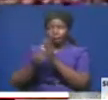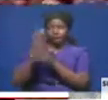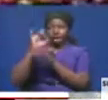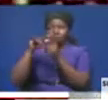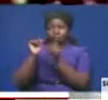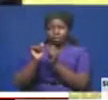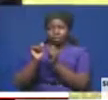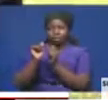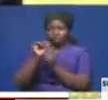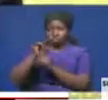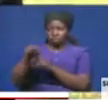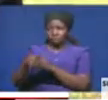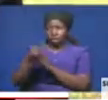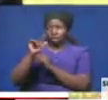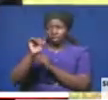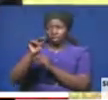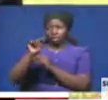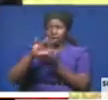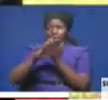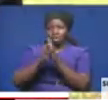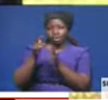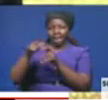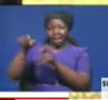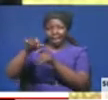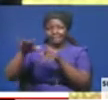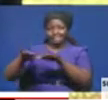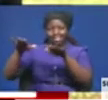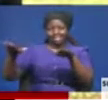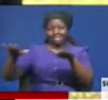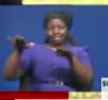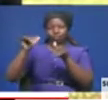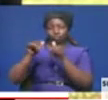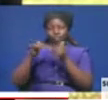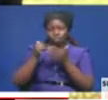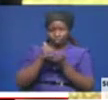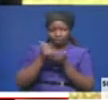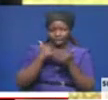the acreage under coffee. The issue of the climate situation in Brazil, where